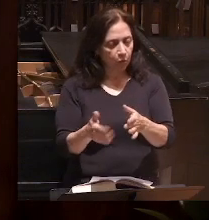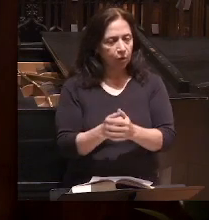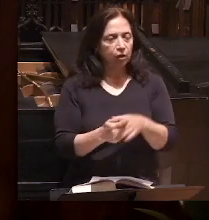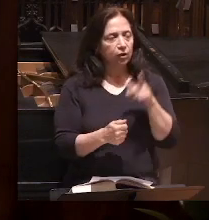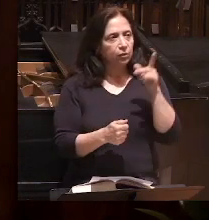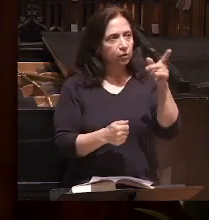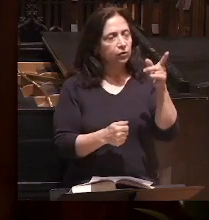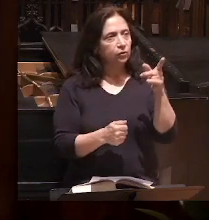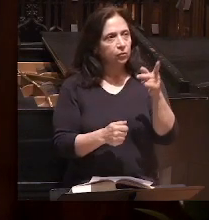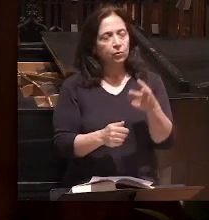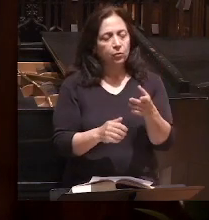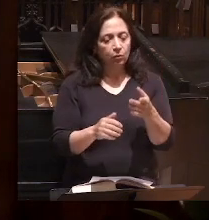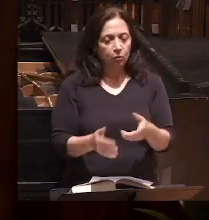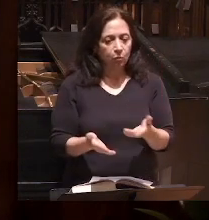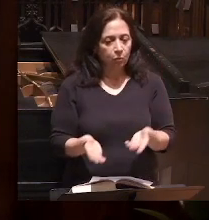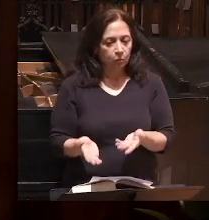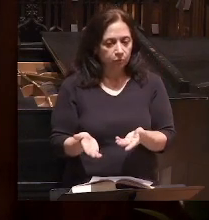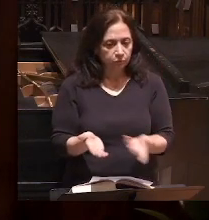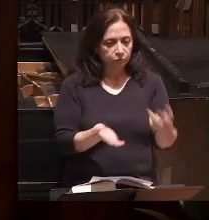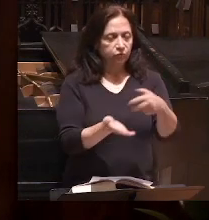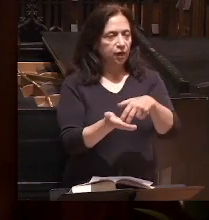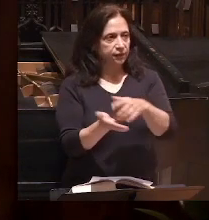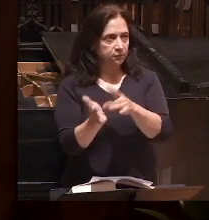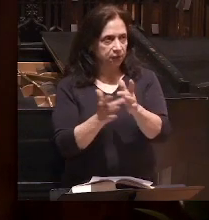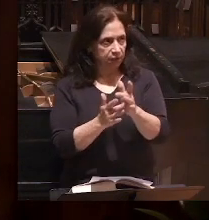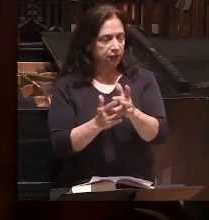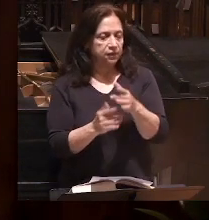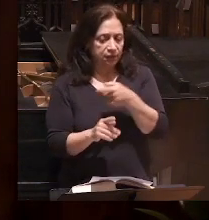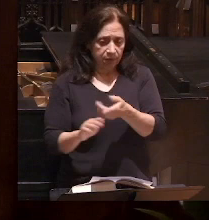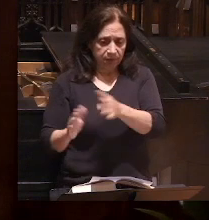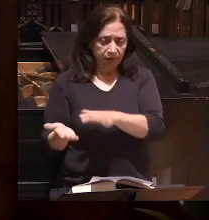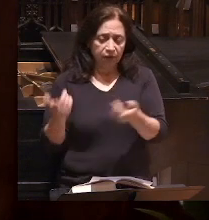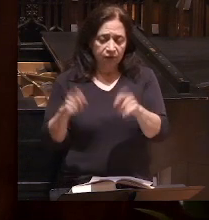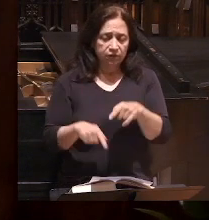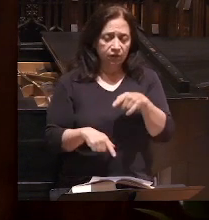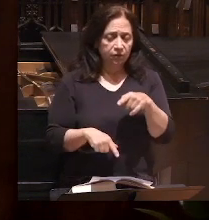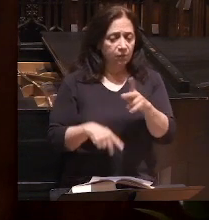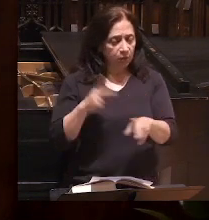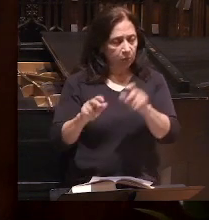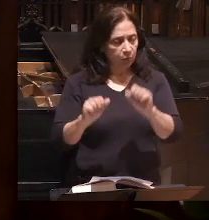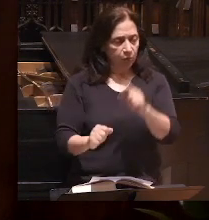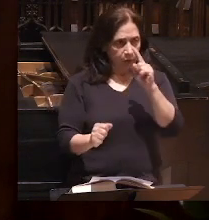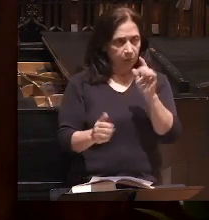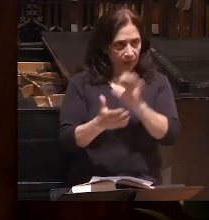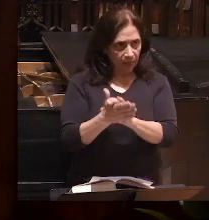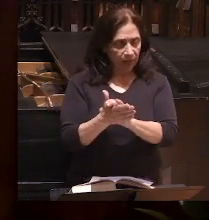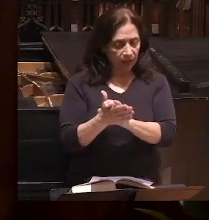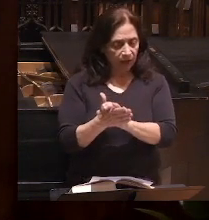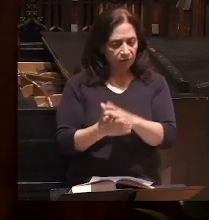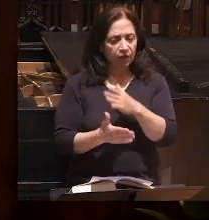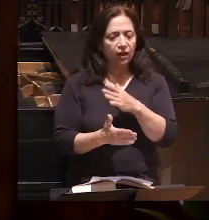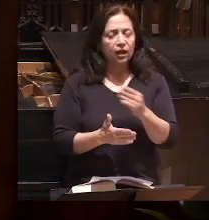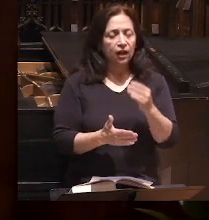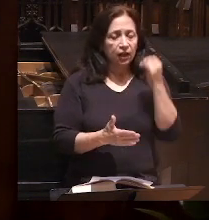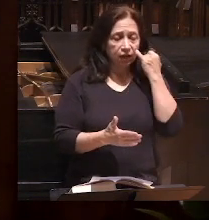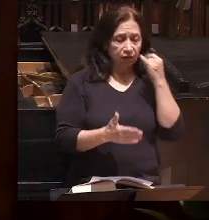dead so that listening they might believe, believing they might